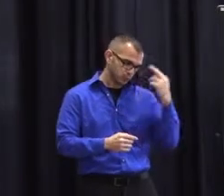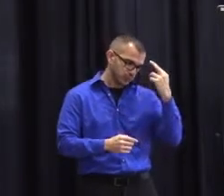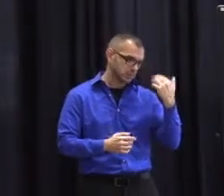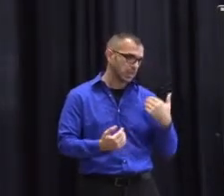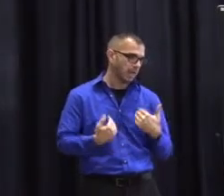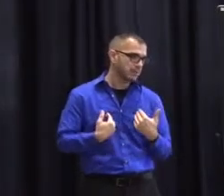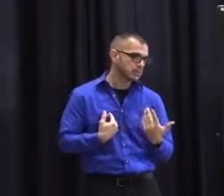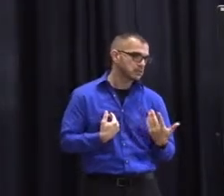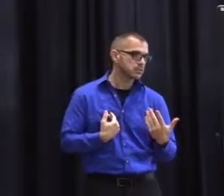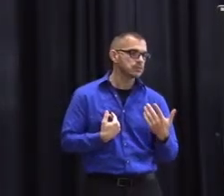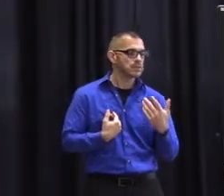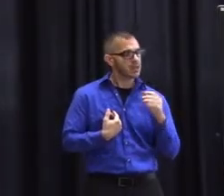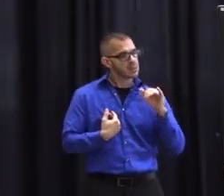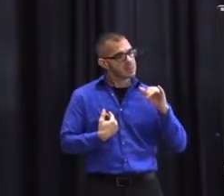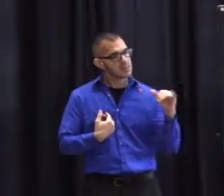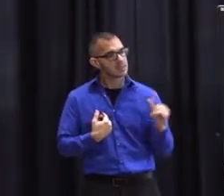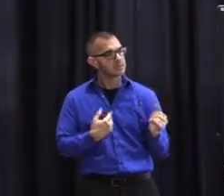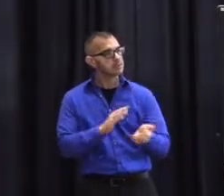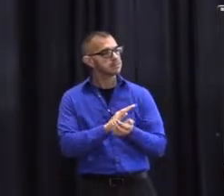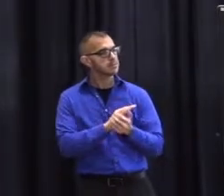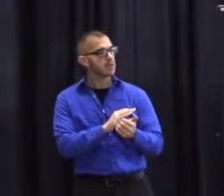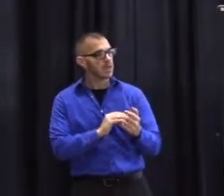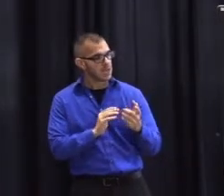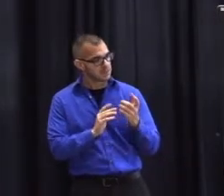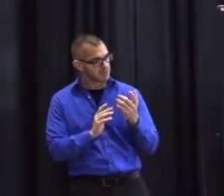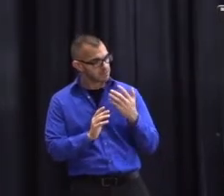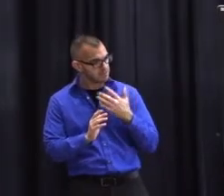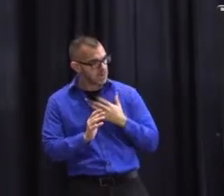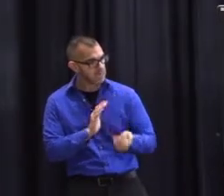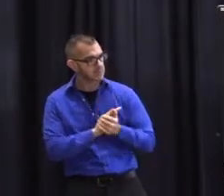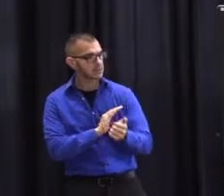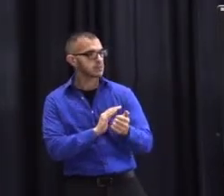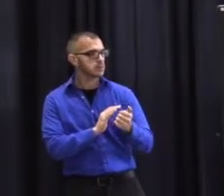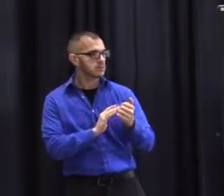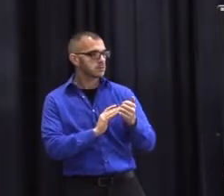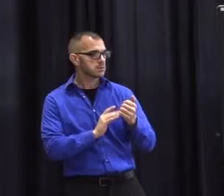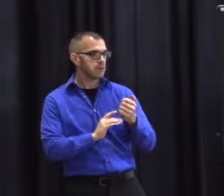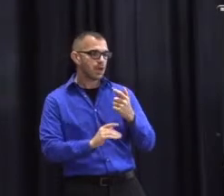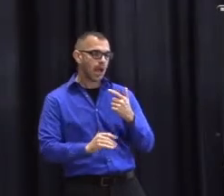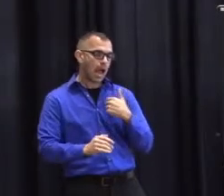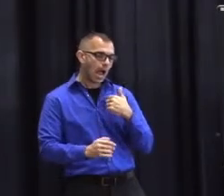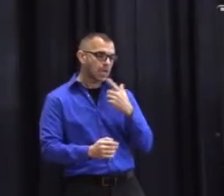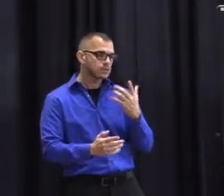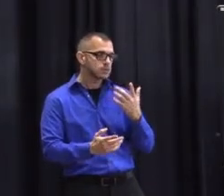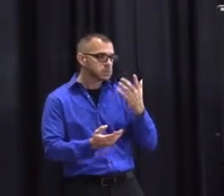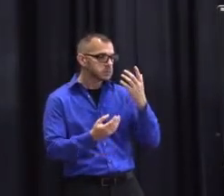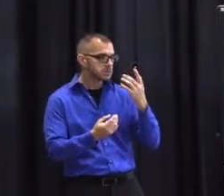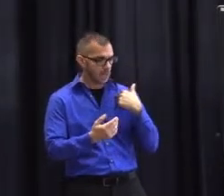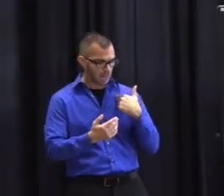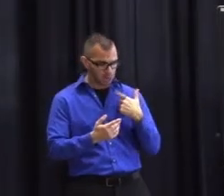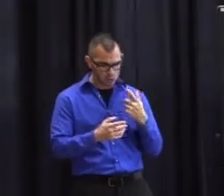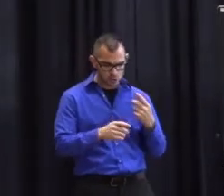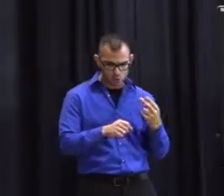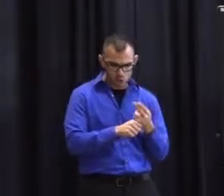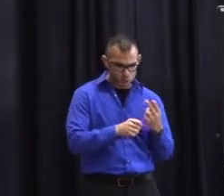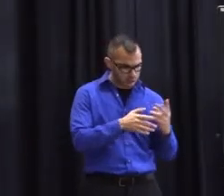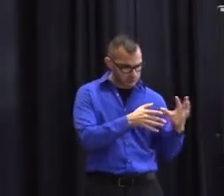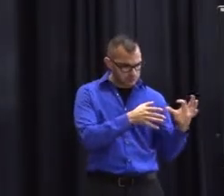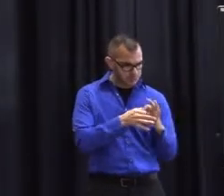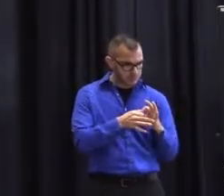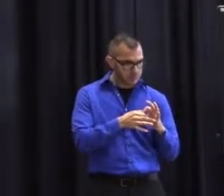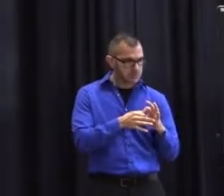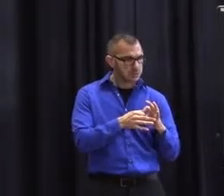That is the art that I draw upon when I am saying, how do I leverage